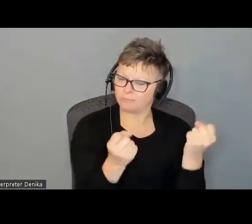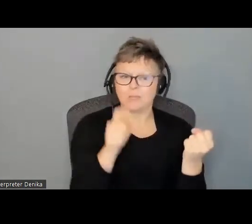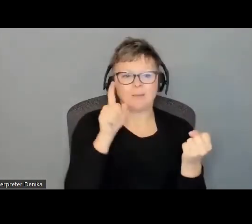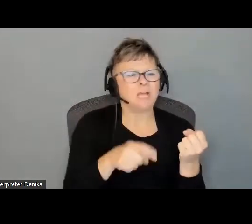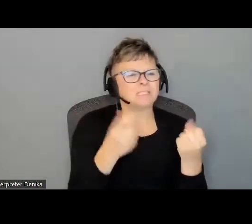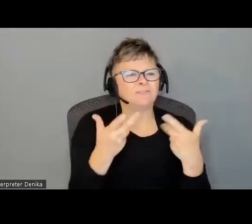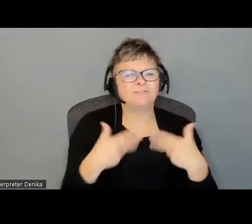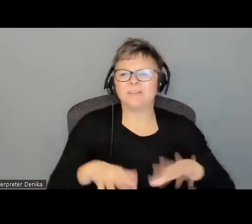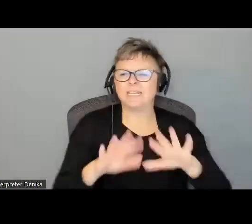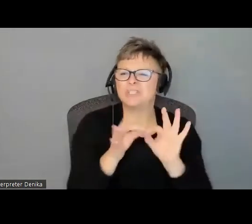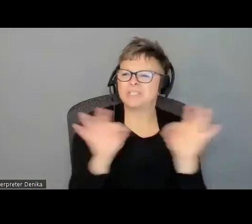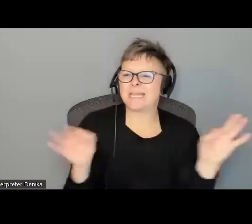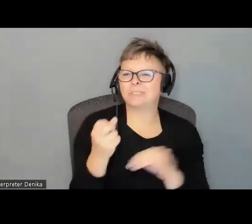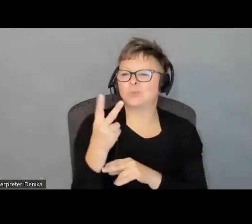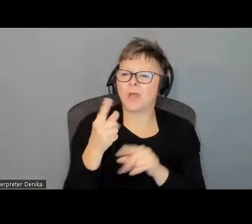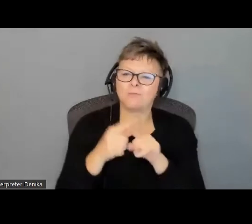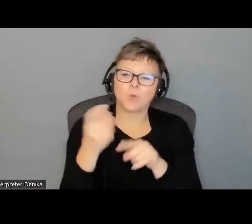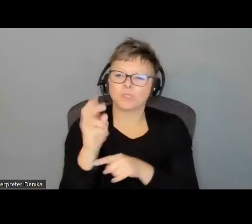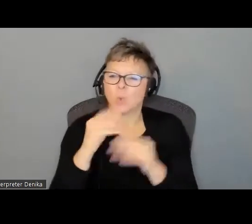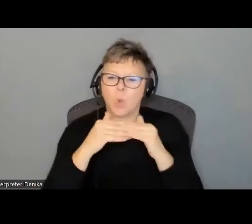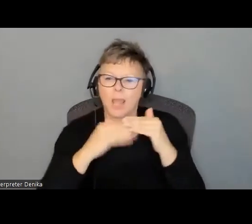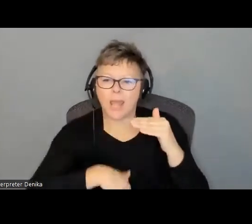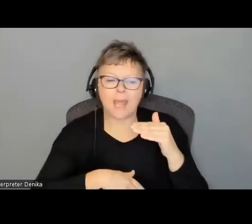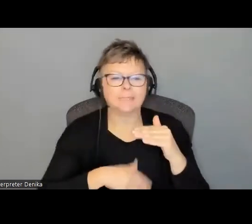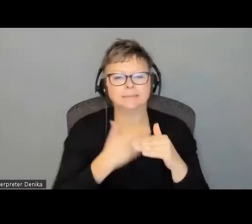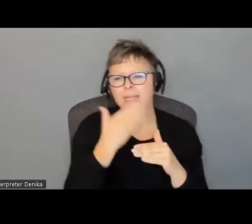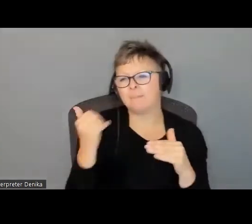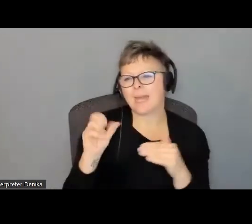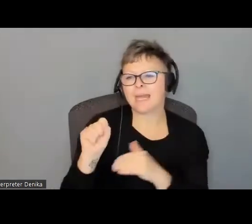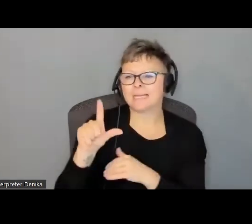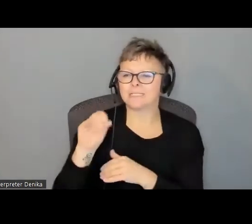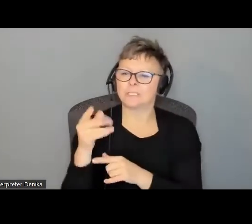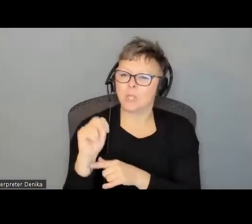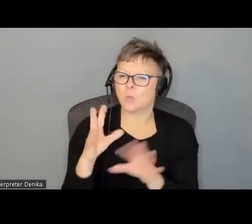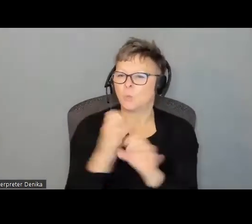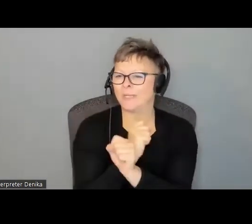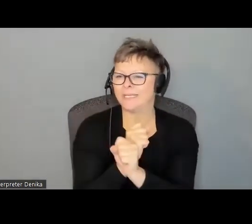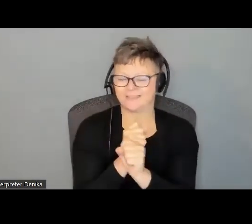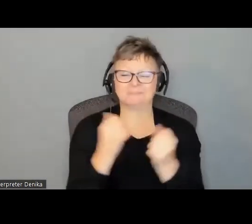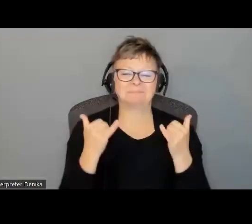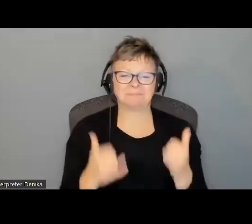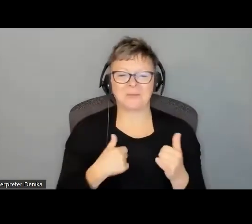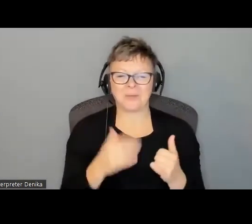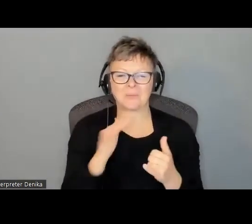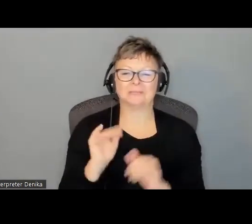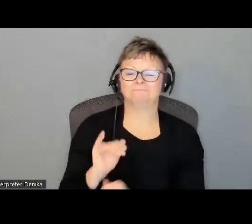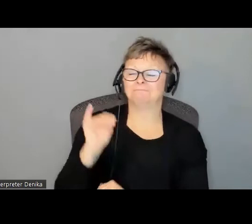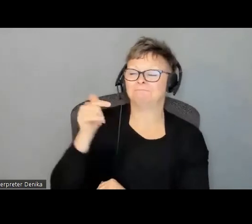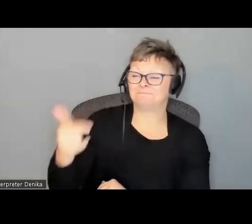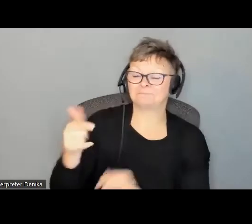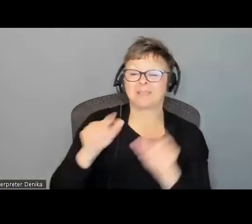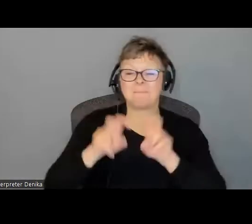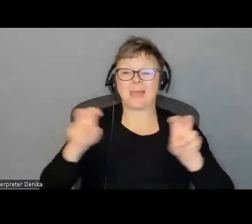less, and the best slogan was likely to come up as a winner. So I'm going to turn to our panelists and say,